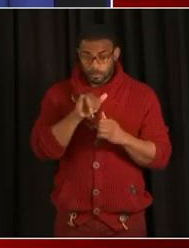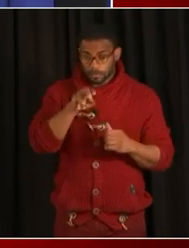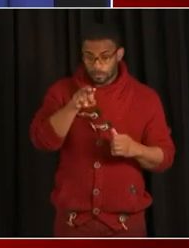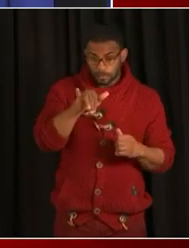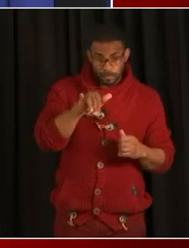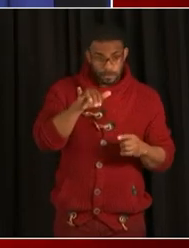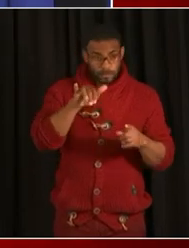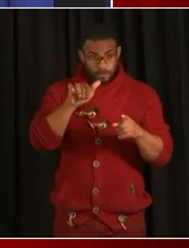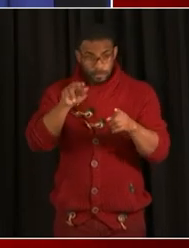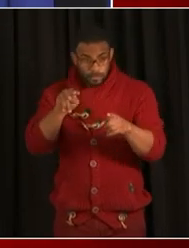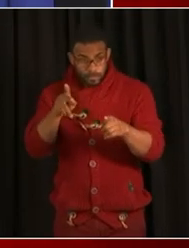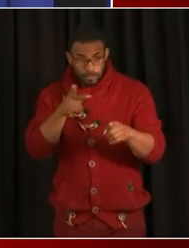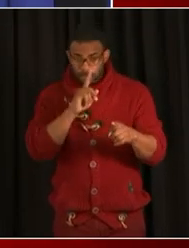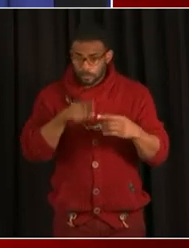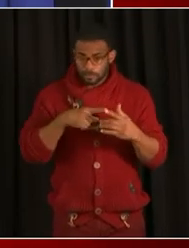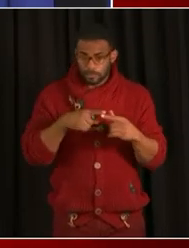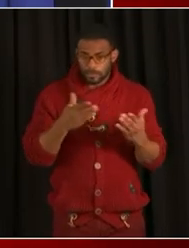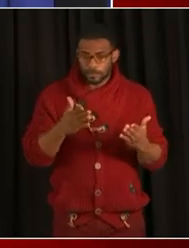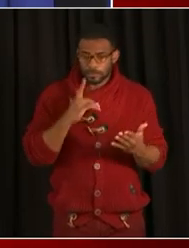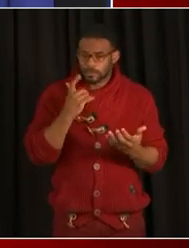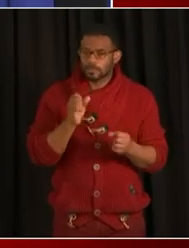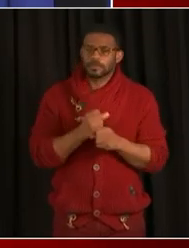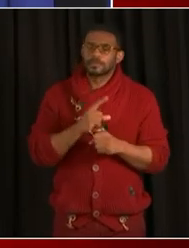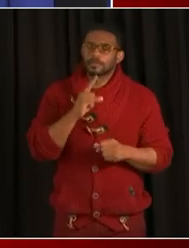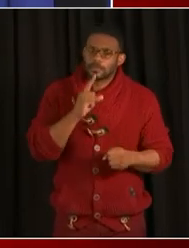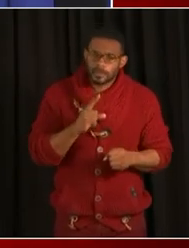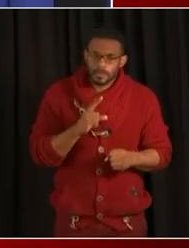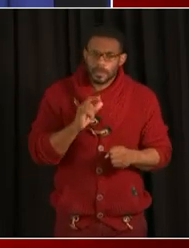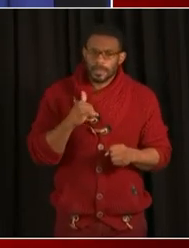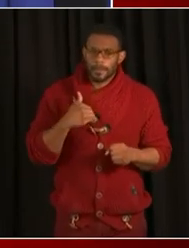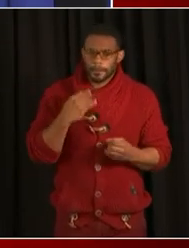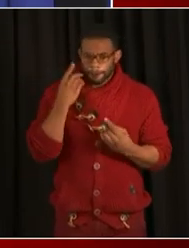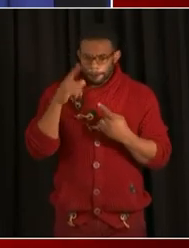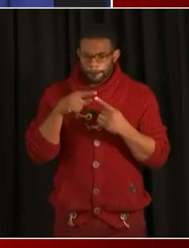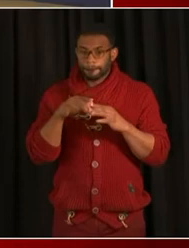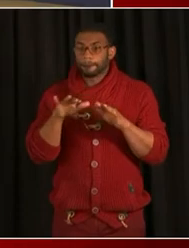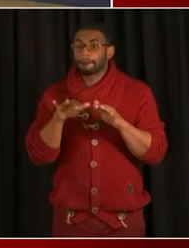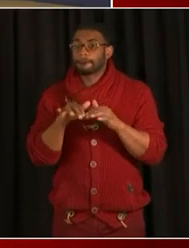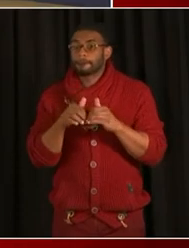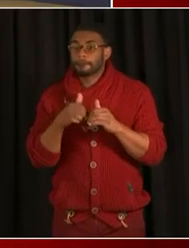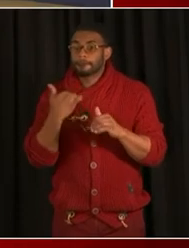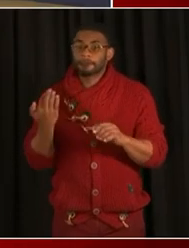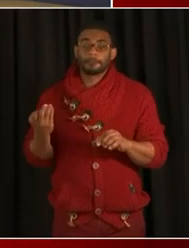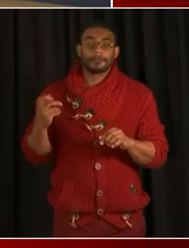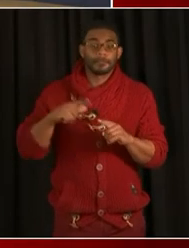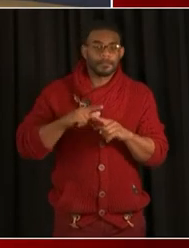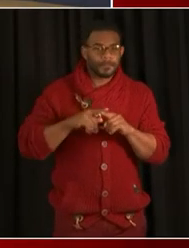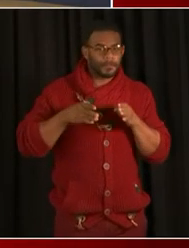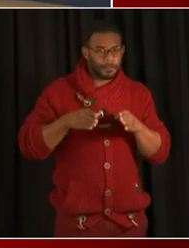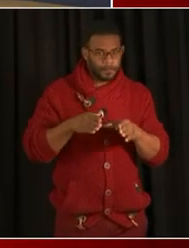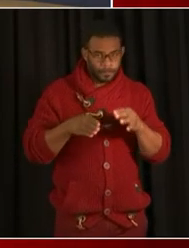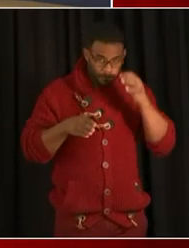what Jenny and Ian, what you've been talking about here is just to make sure that we're thinking about how we come back